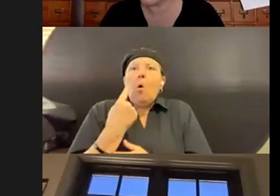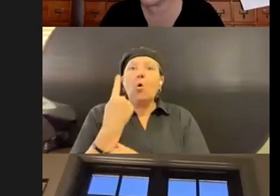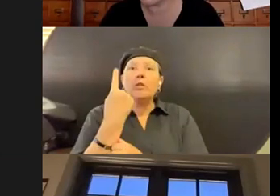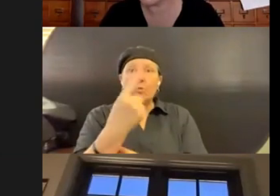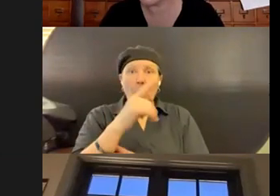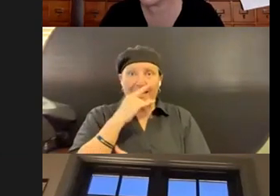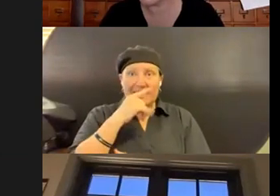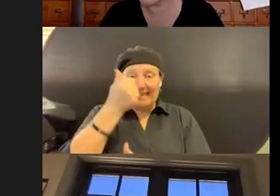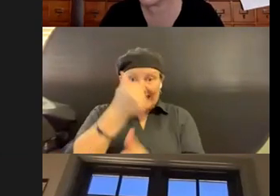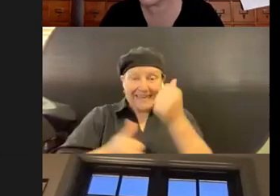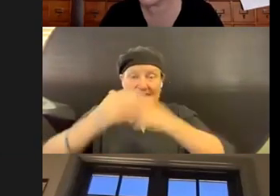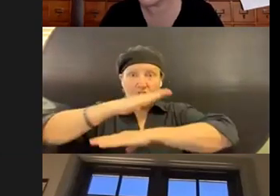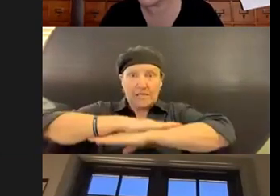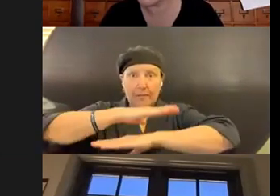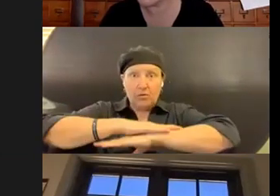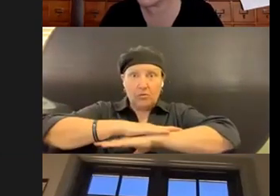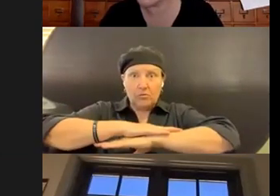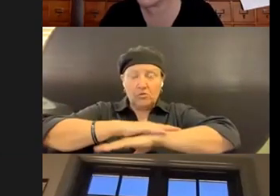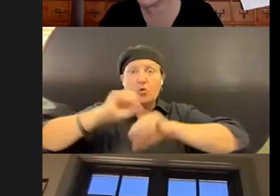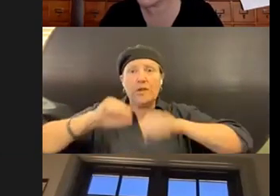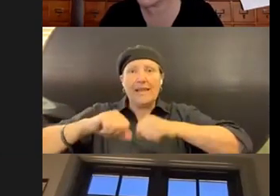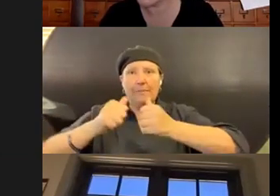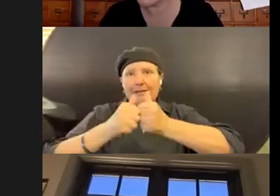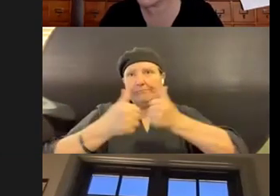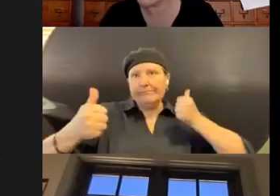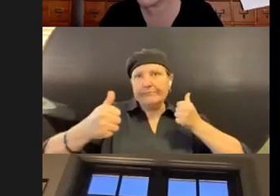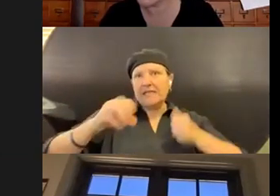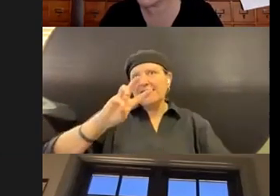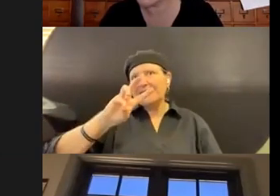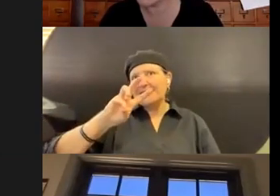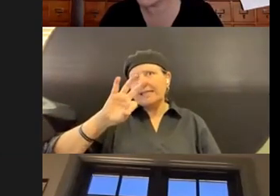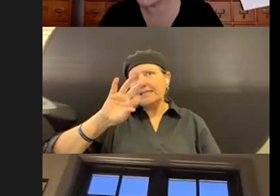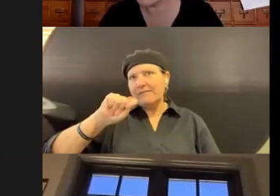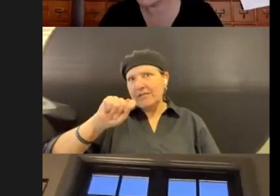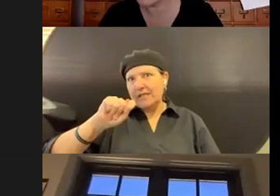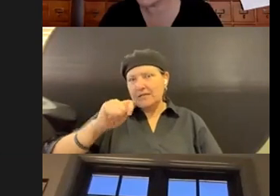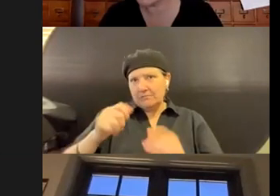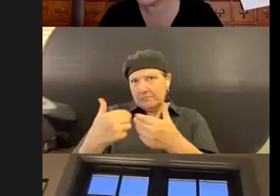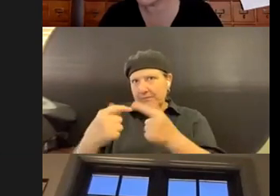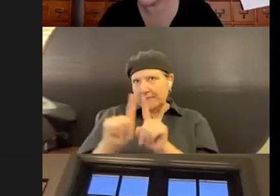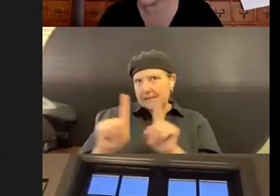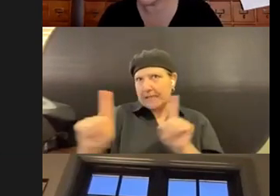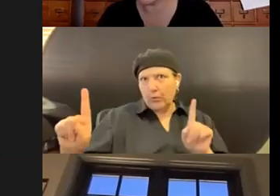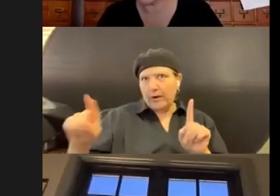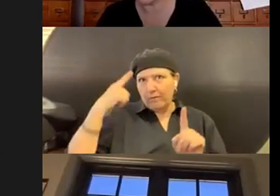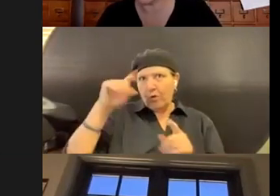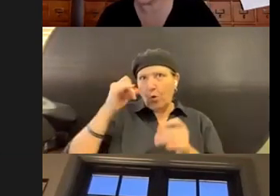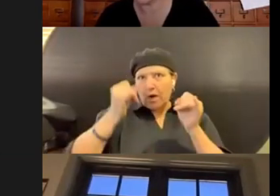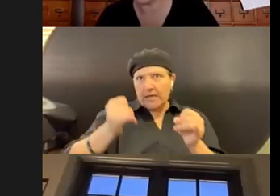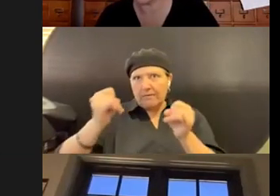we could continue to respect the 6 feet distance between individuals. They would